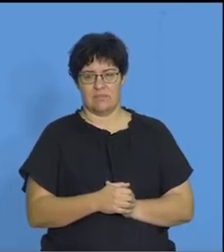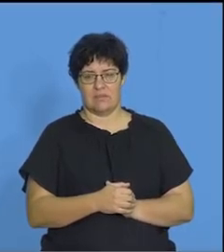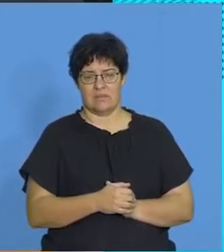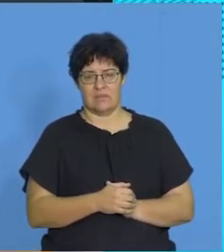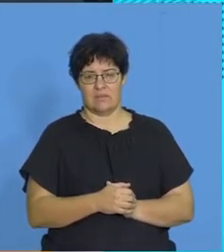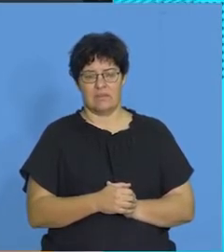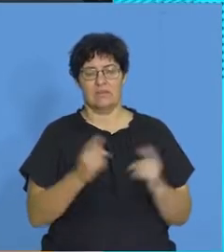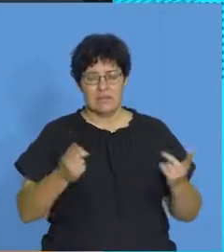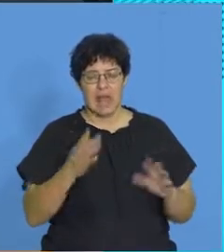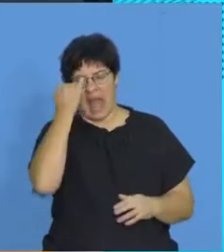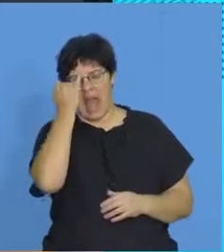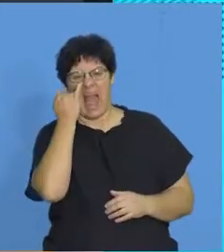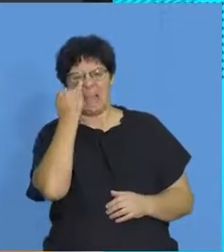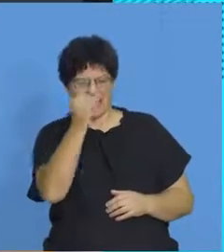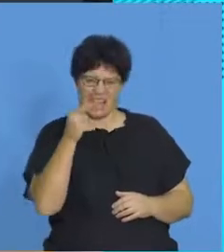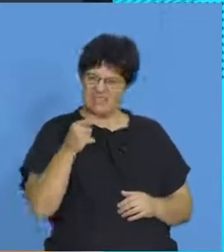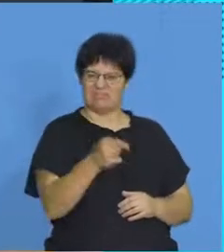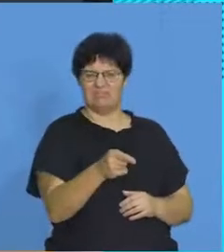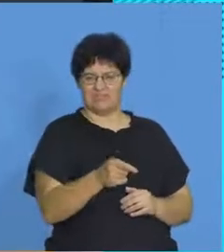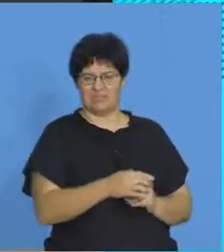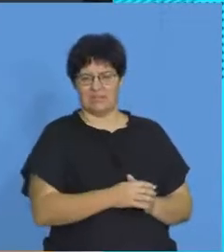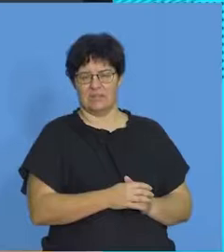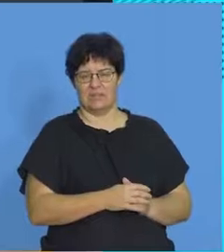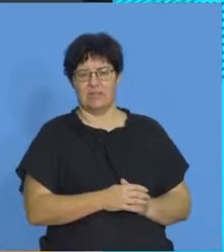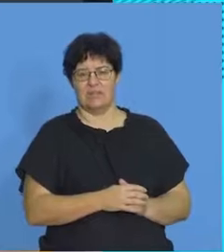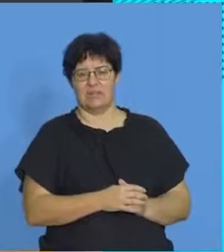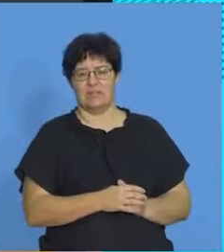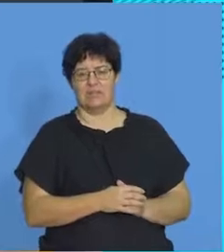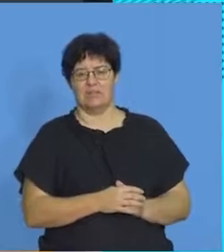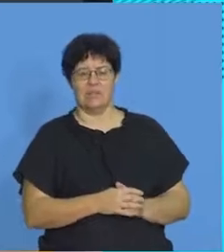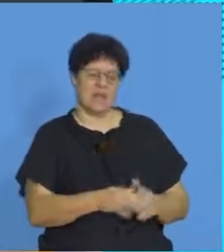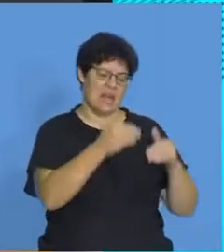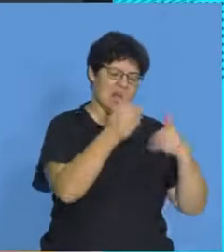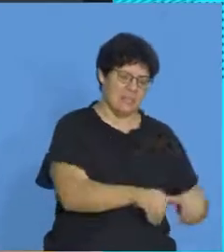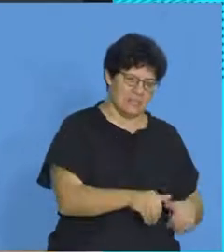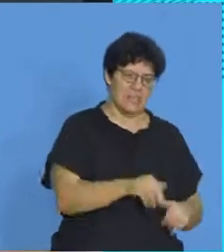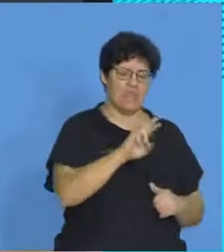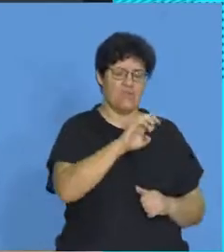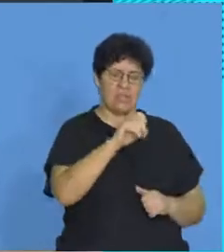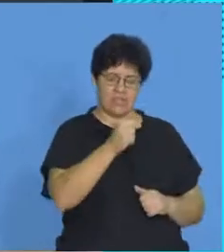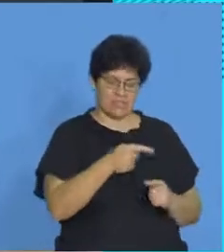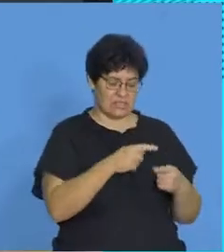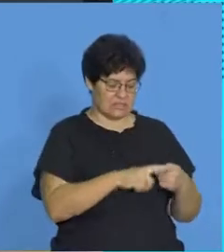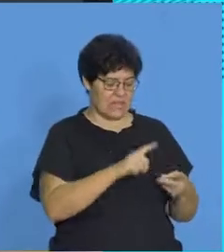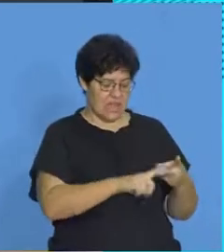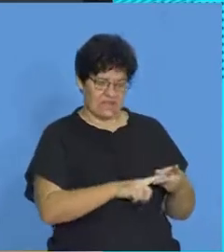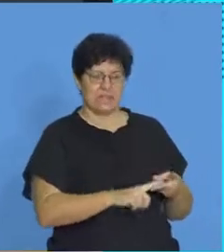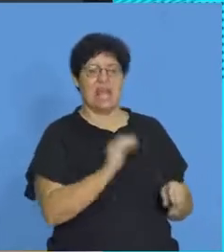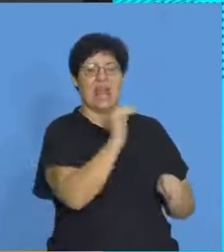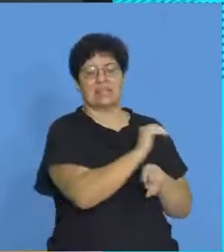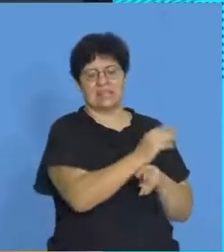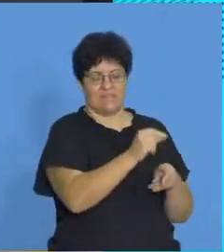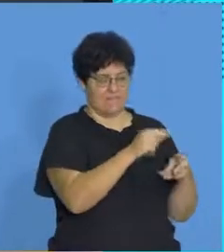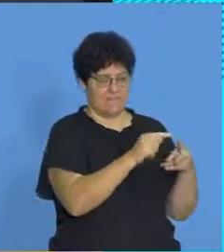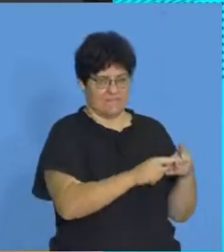so that's the whole idea in as far as, you know, the issue of limiting reagent as well as the reagent that